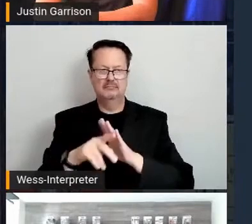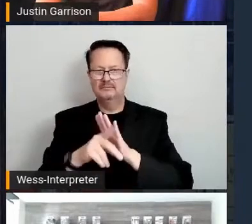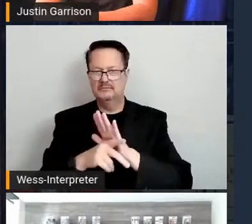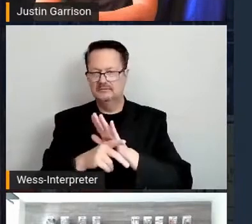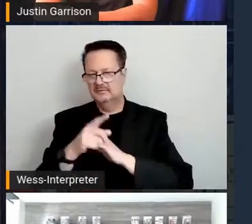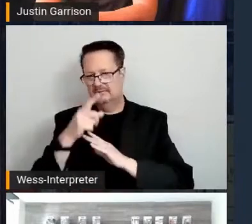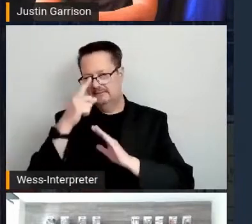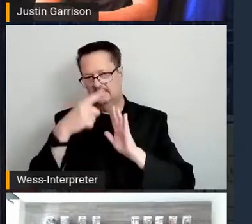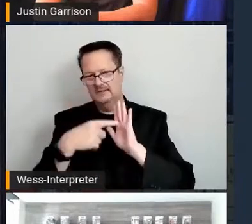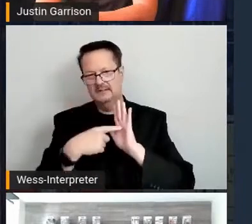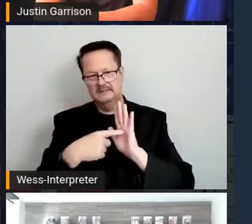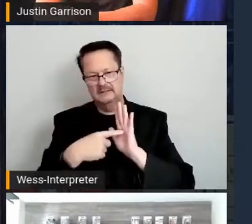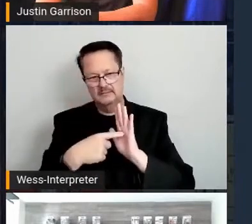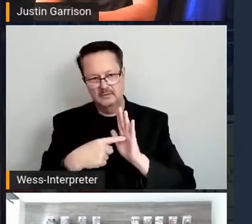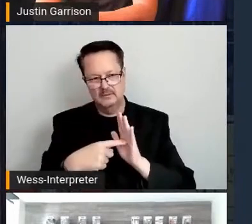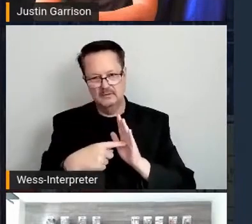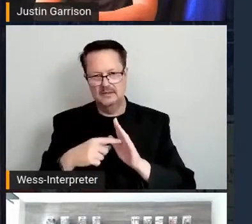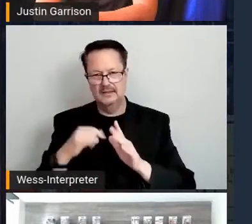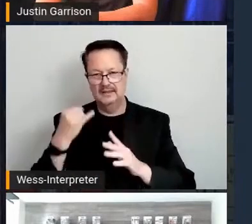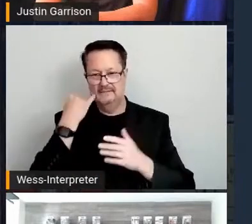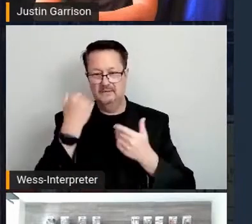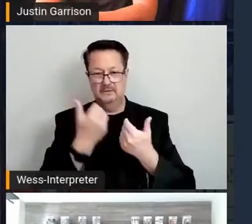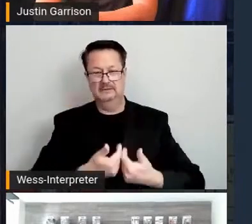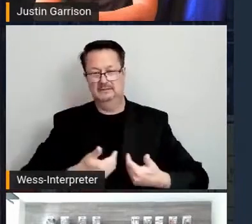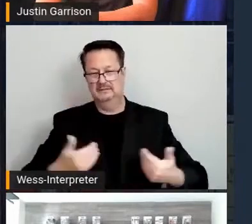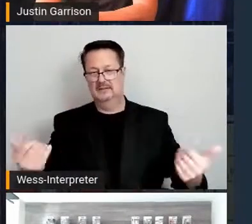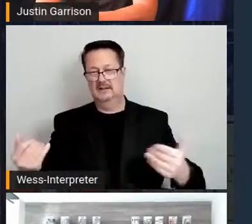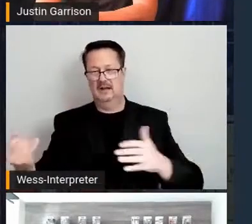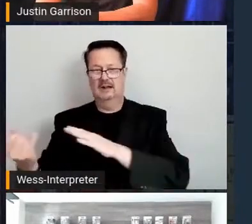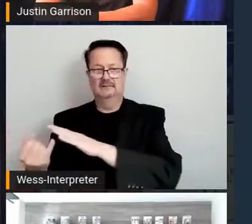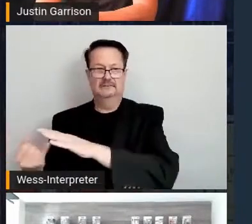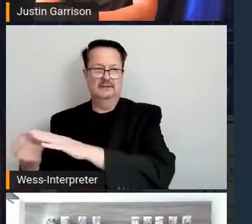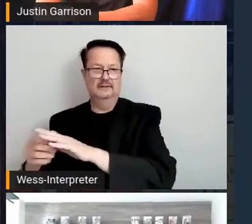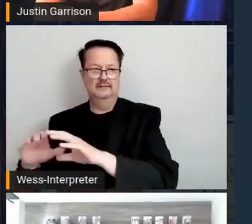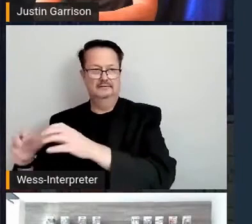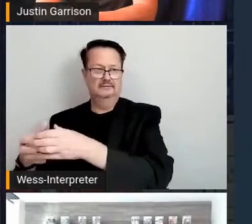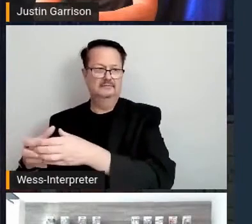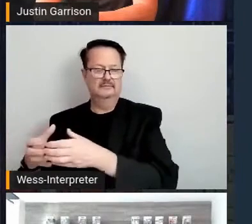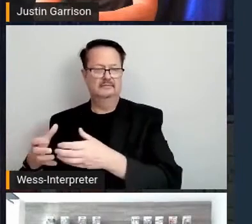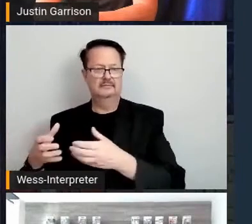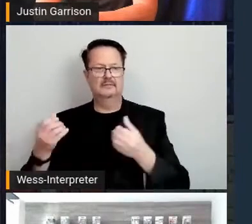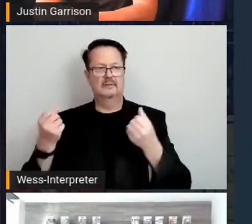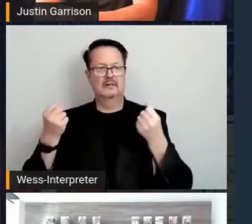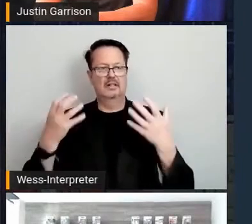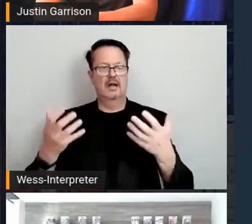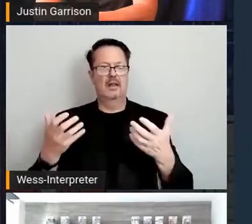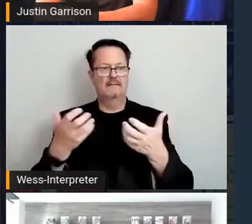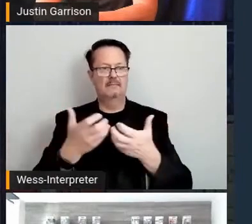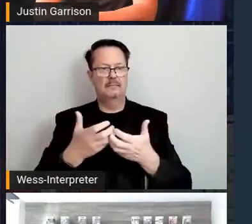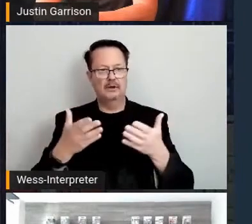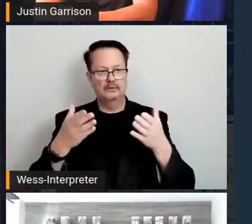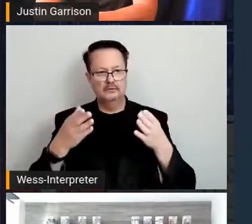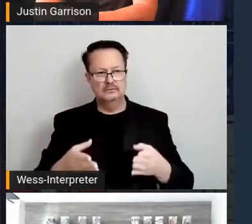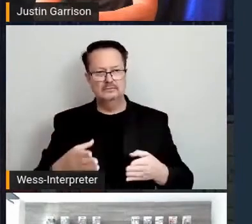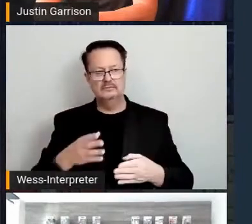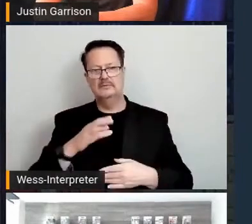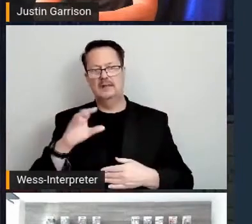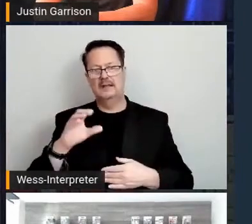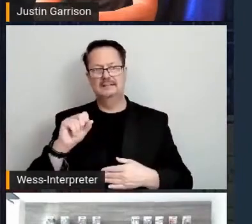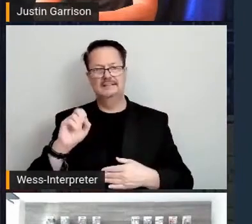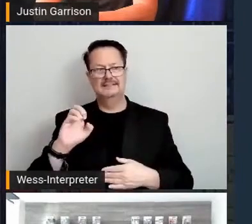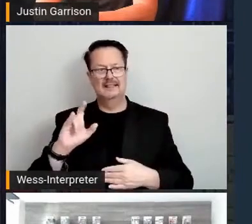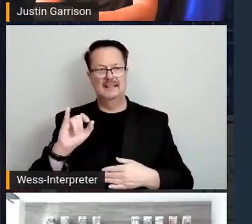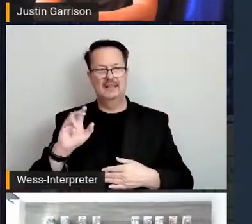you are completely isolated from that. And as you pointed out, a lot of partners, and like Cilium, for example, or